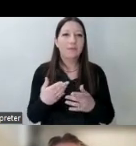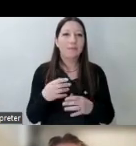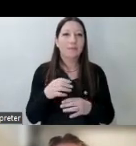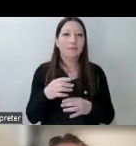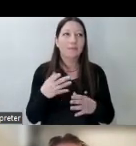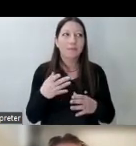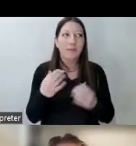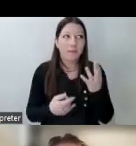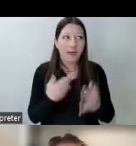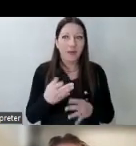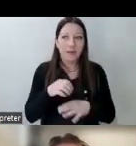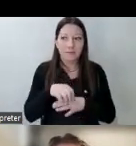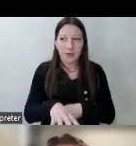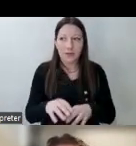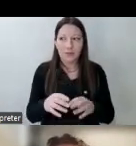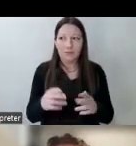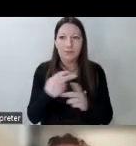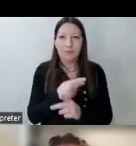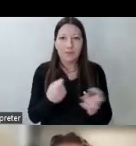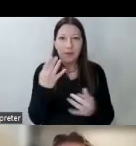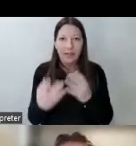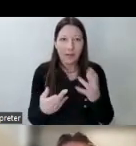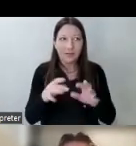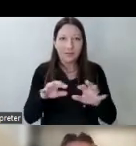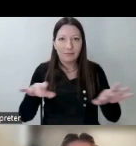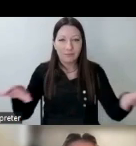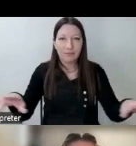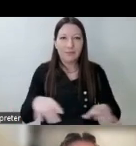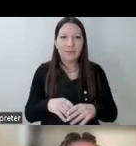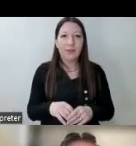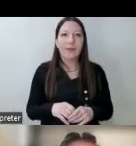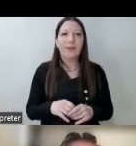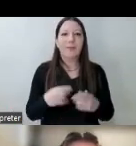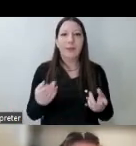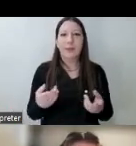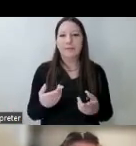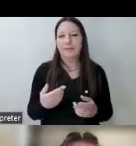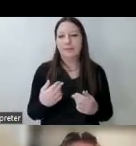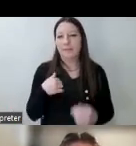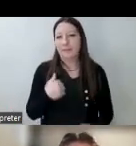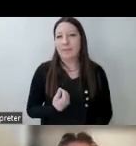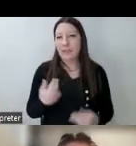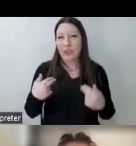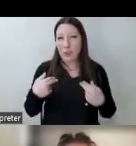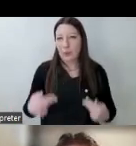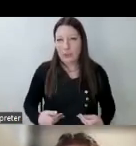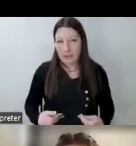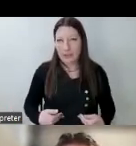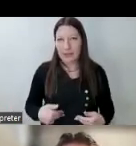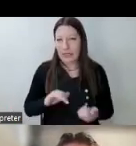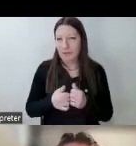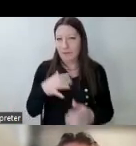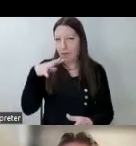area is impacted by human intervention in various ways. I'm just beginning to dig into these topics, and truthfully,